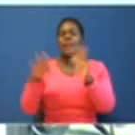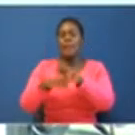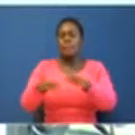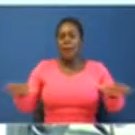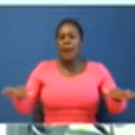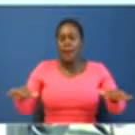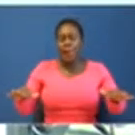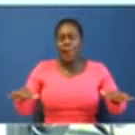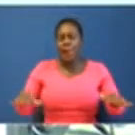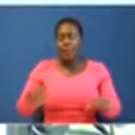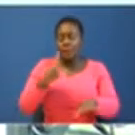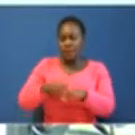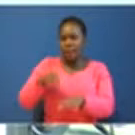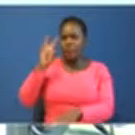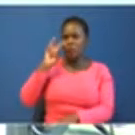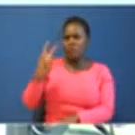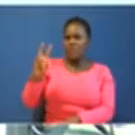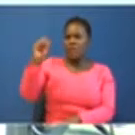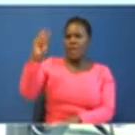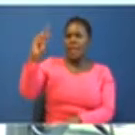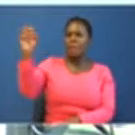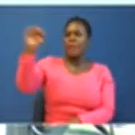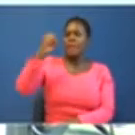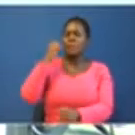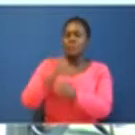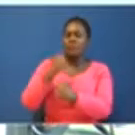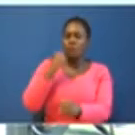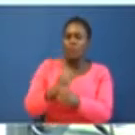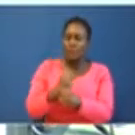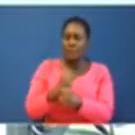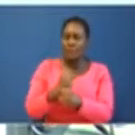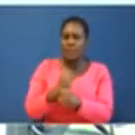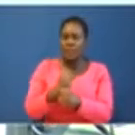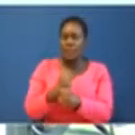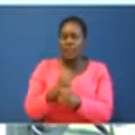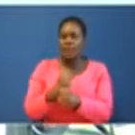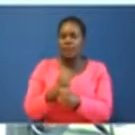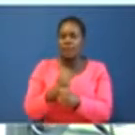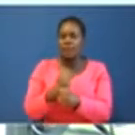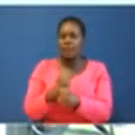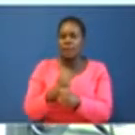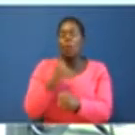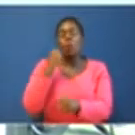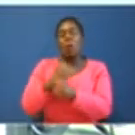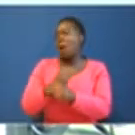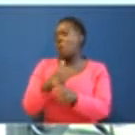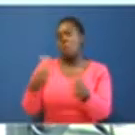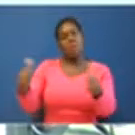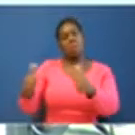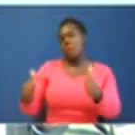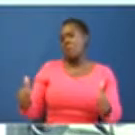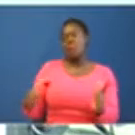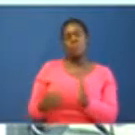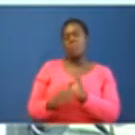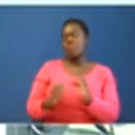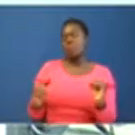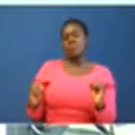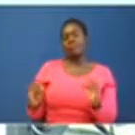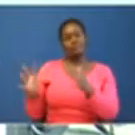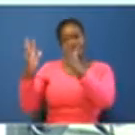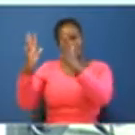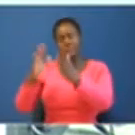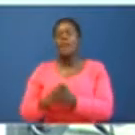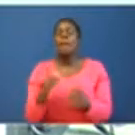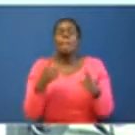that eventually if you look at the nms performance in terms of the hardware they've actually delivered in terms of hardware and i think on that philip is